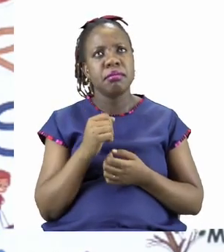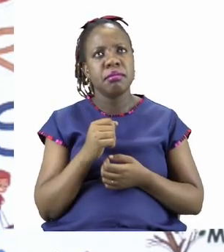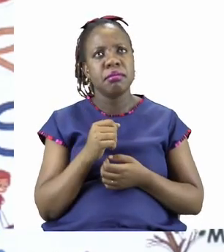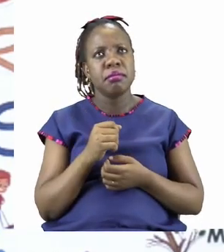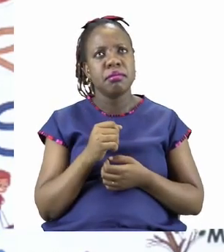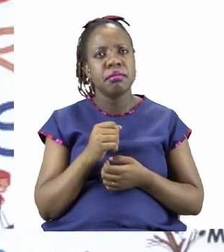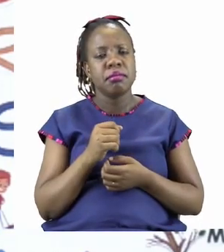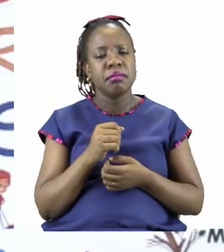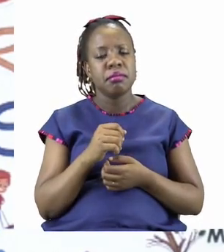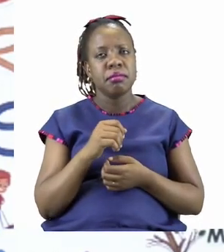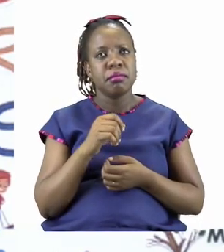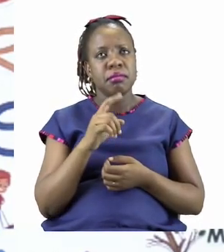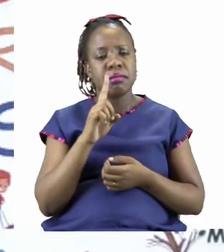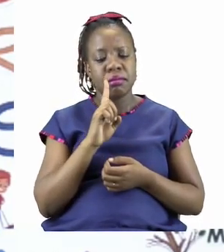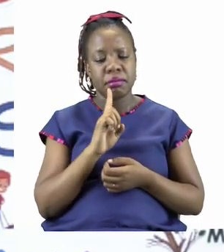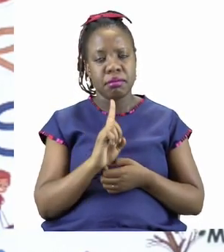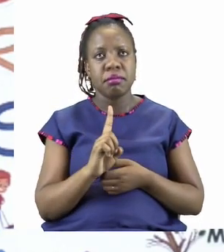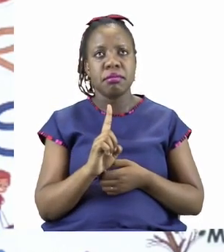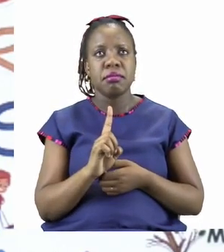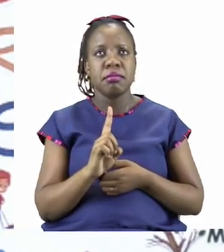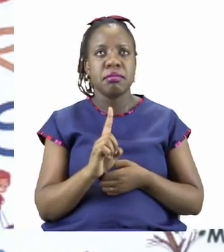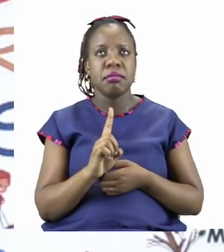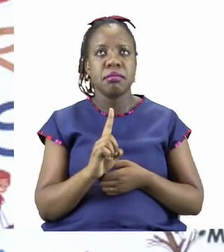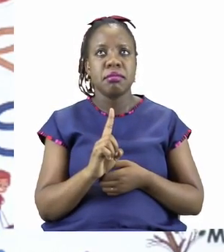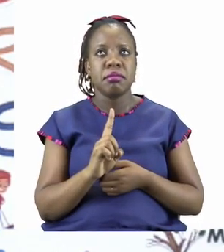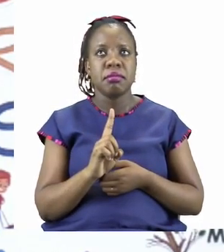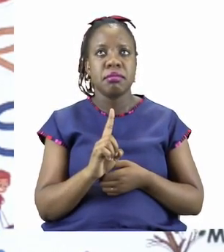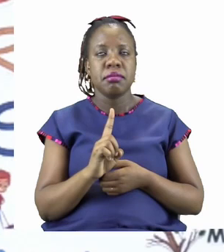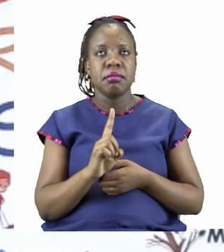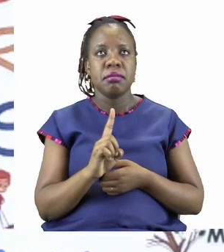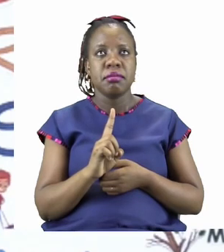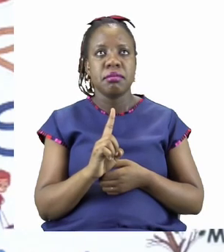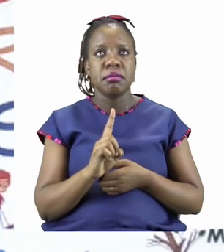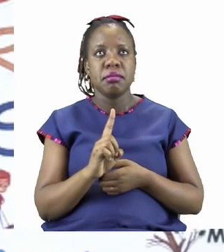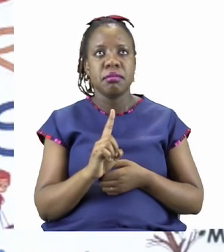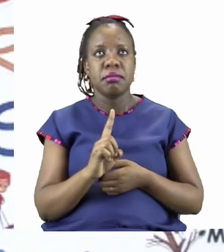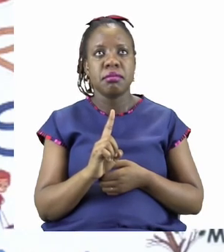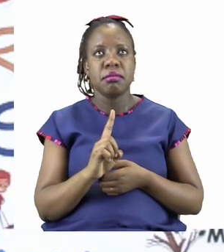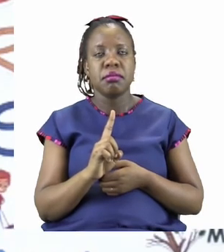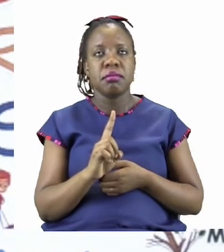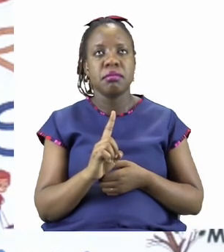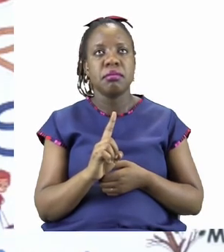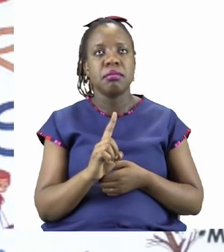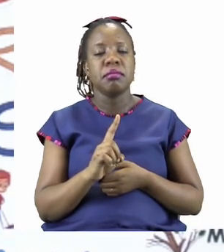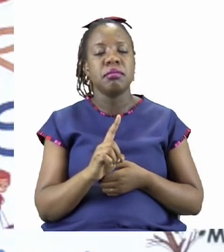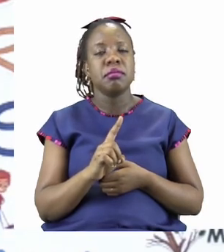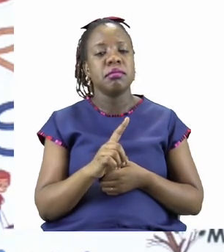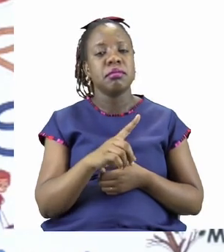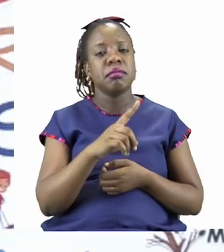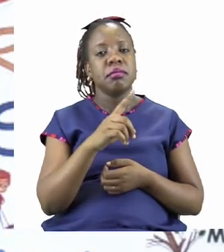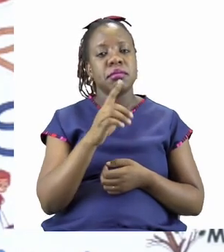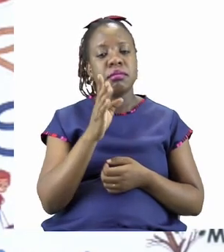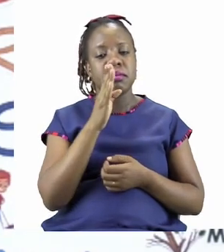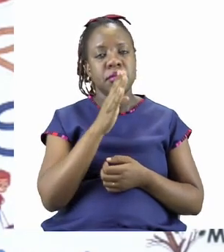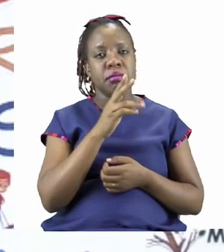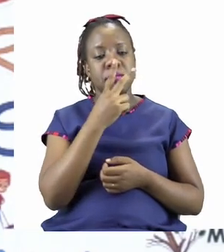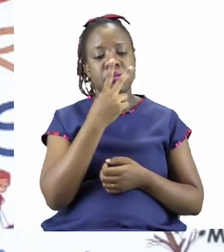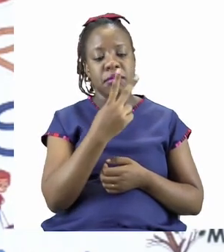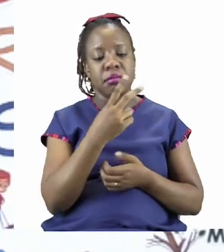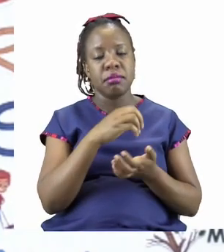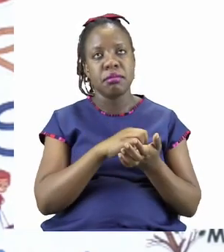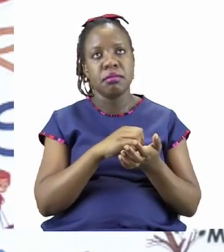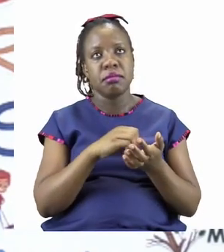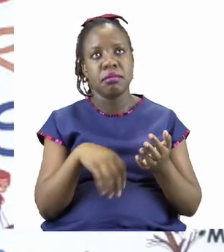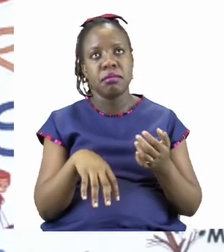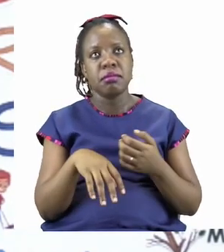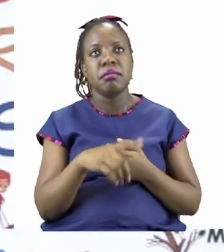7? That's right, everyone. It's 1. And then we say 2 minus 1. This one